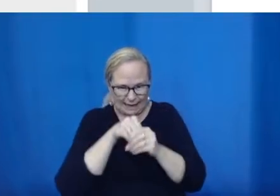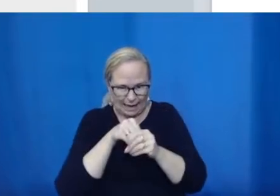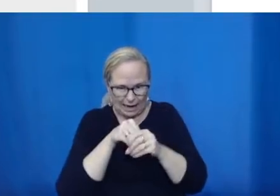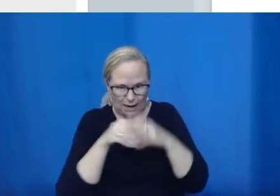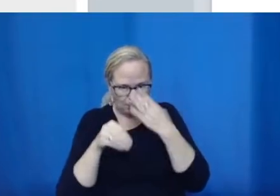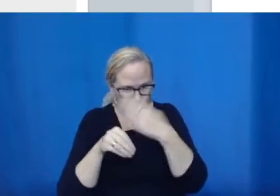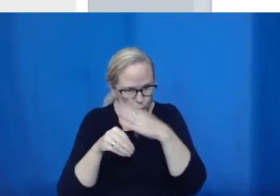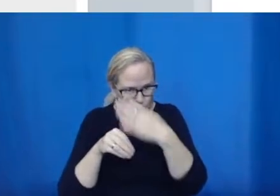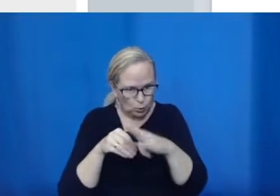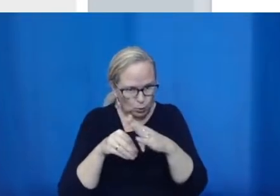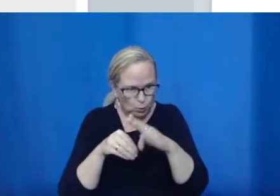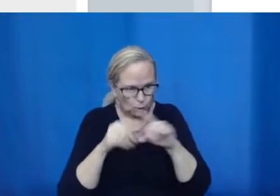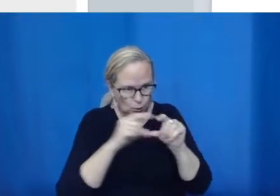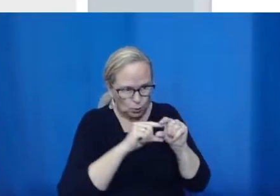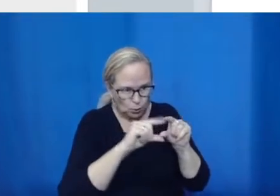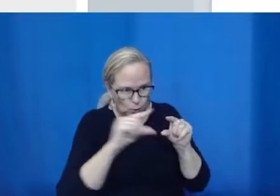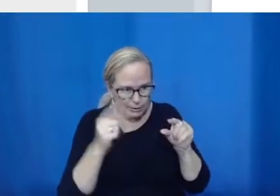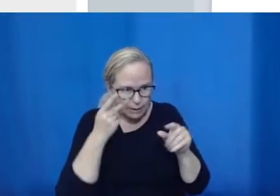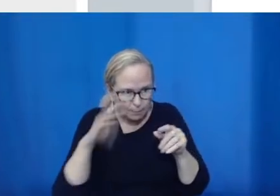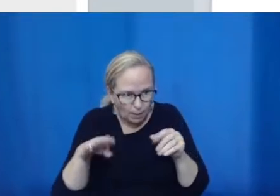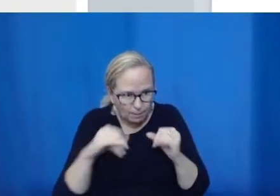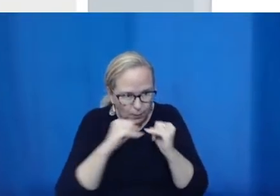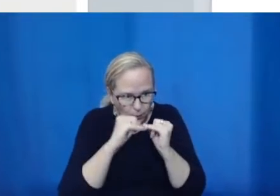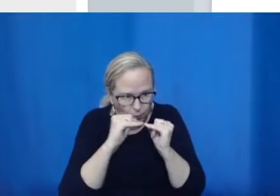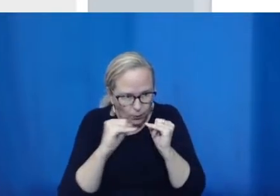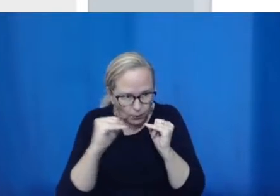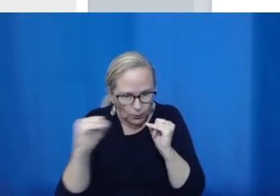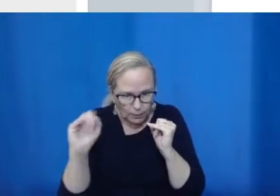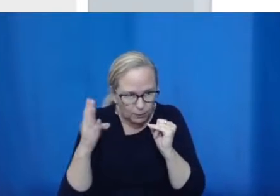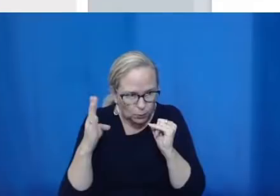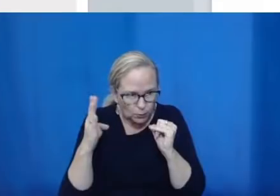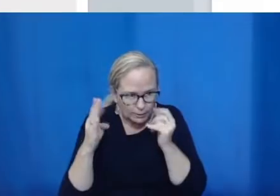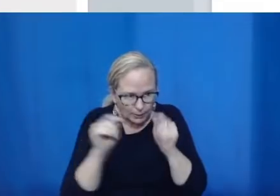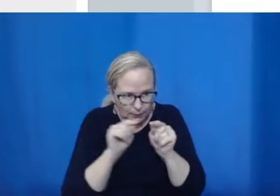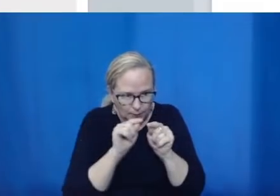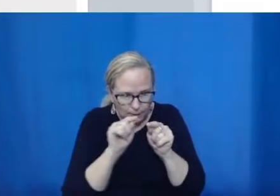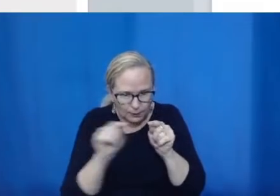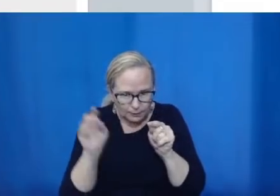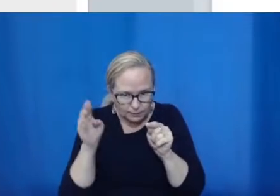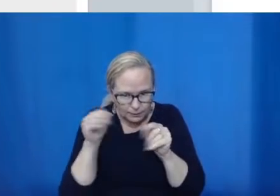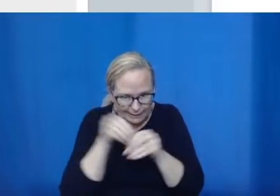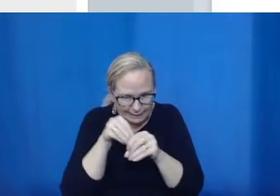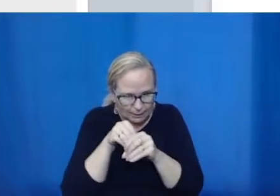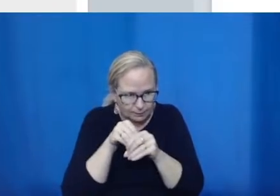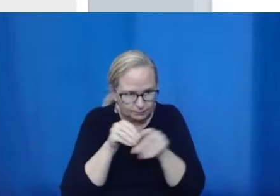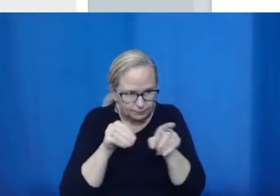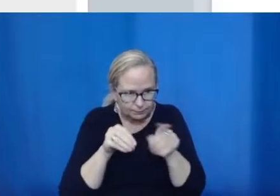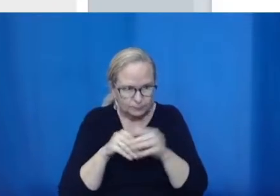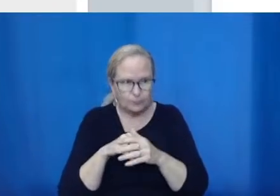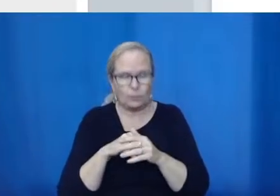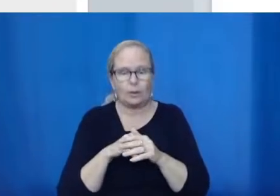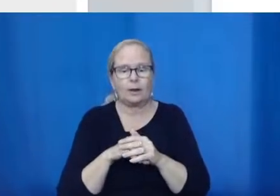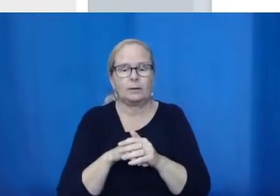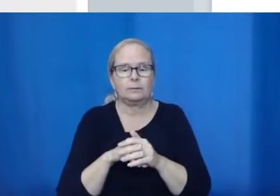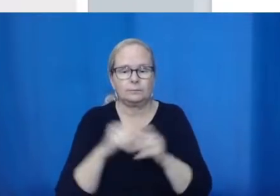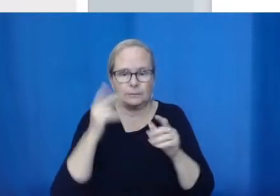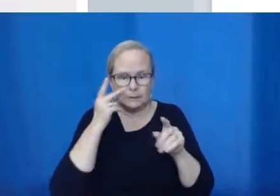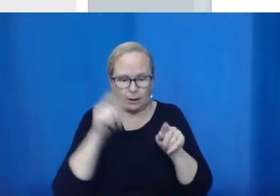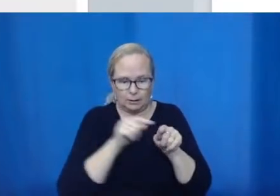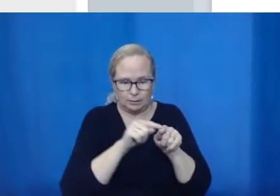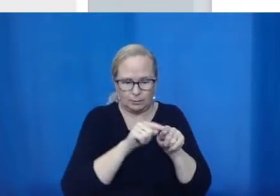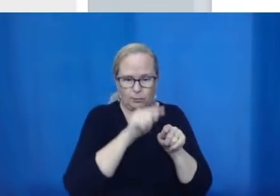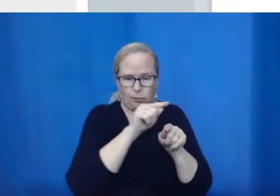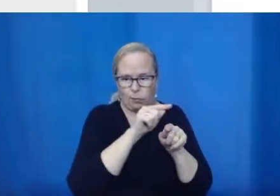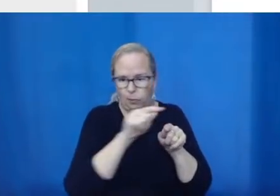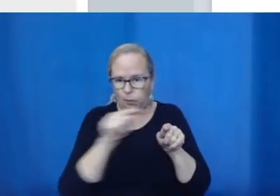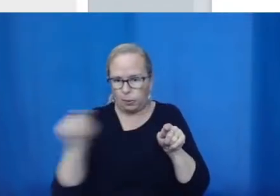is now marked on the Alberta Health Standard graph that you look at when you look at severe